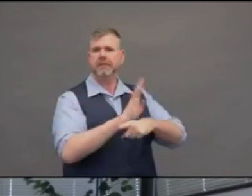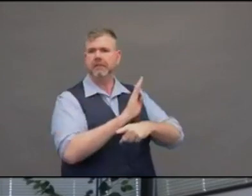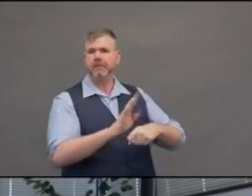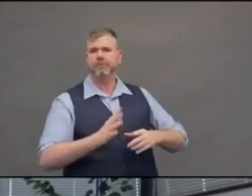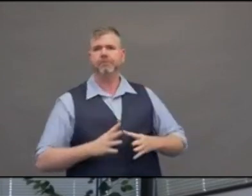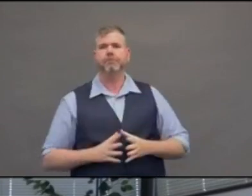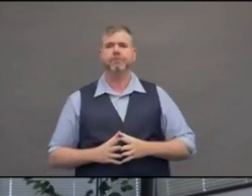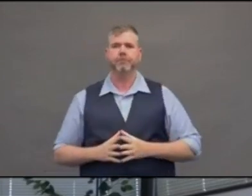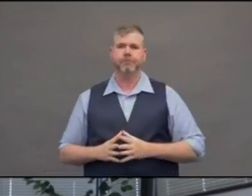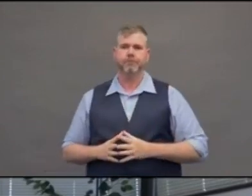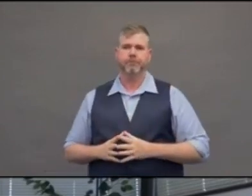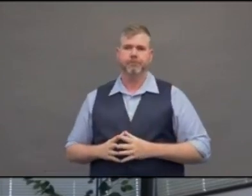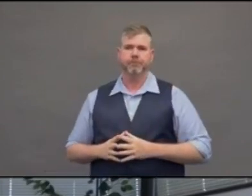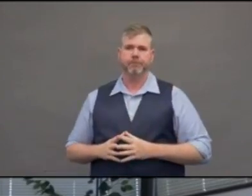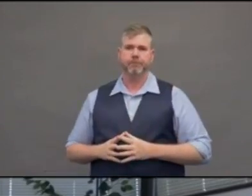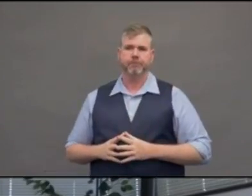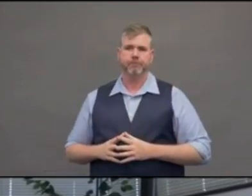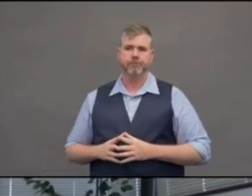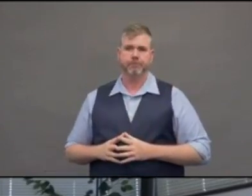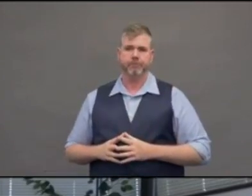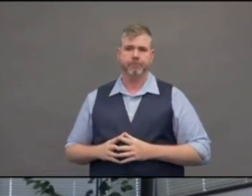requirement. Yeah, so social distancing